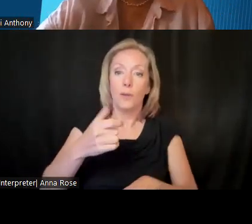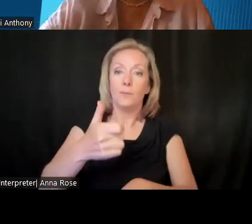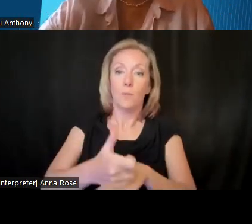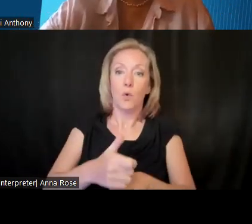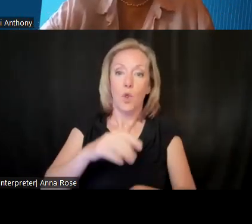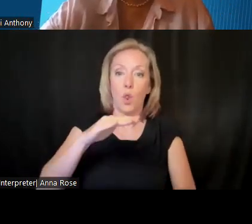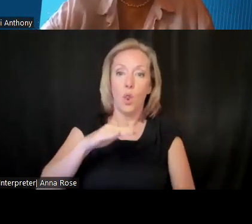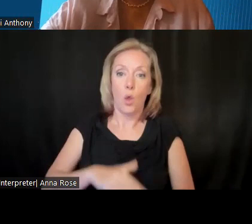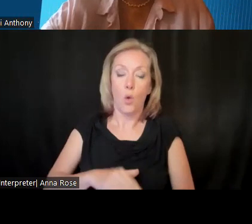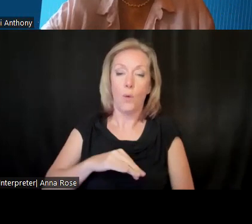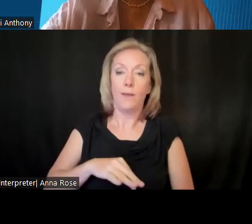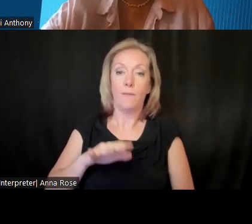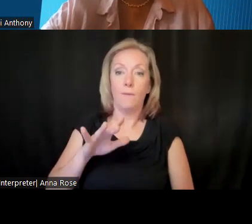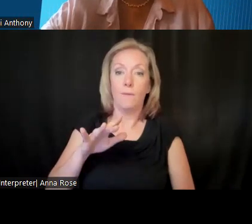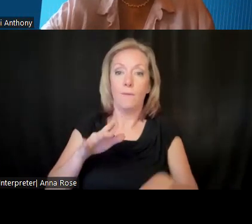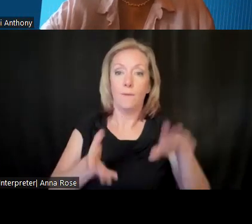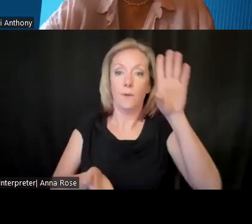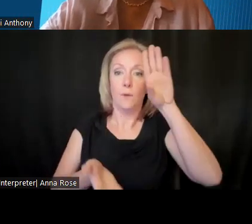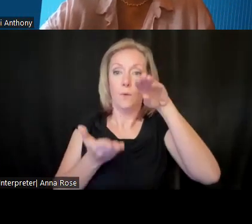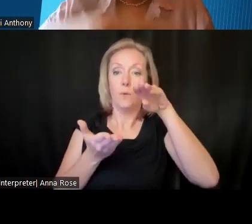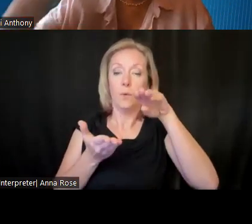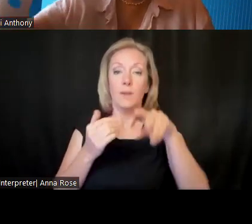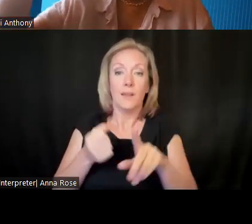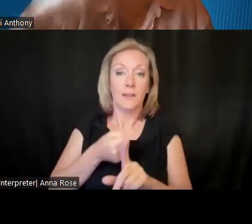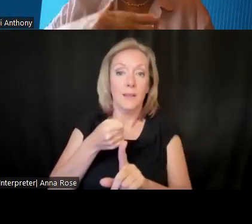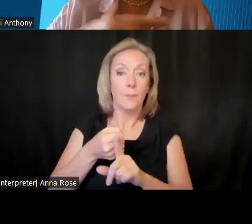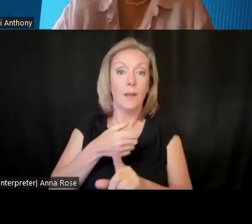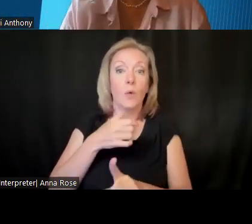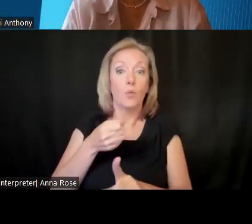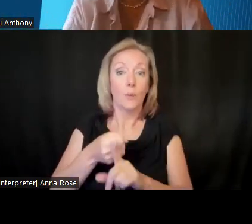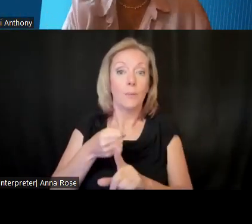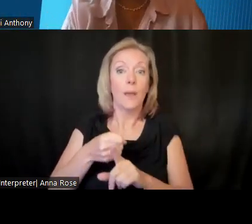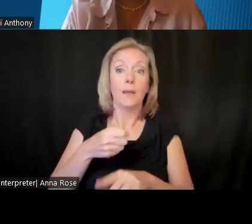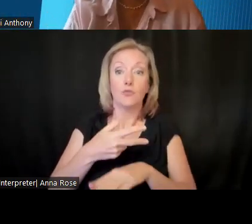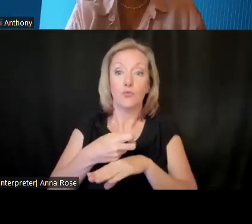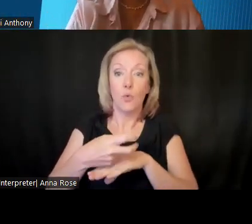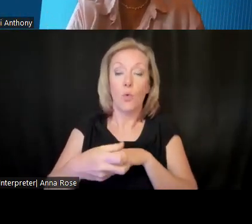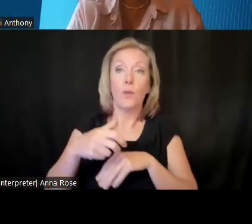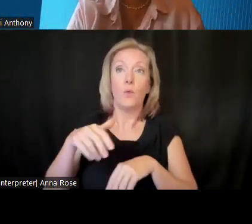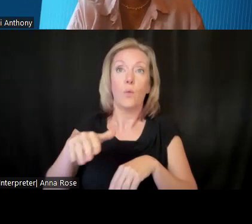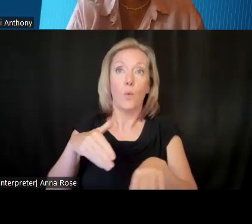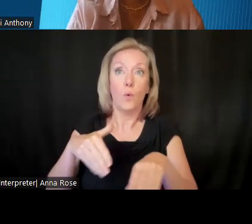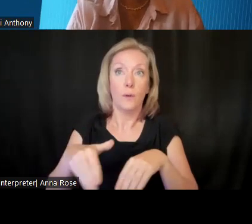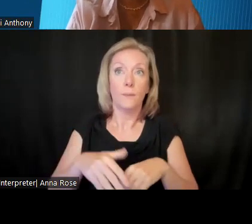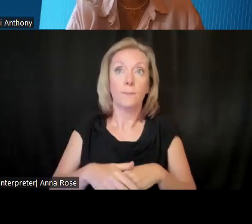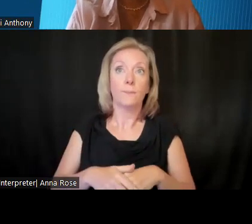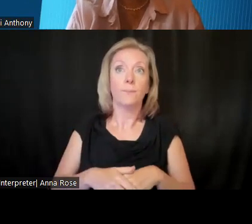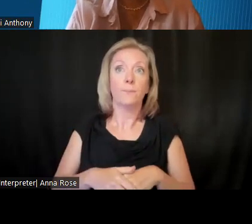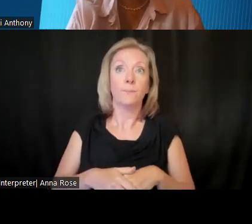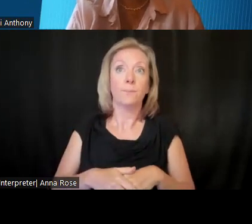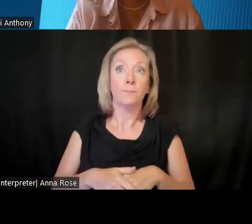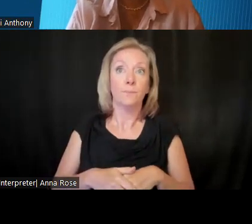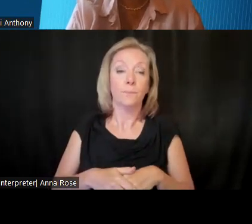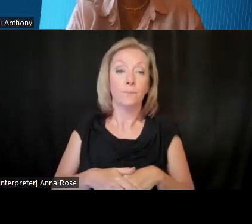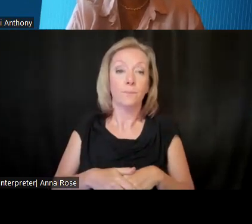lower. This has also travel implications, but it doesn't have to be lower. Just like we showed you those pictures yesterday, field loss can